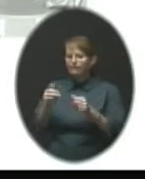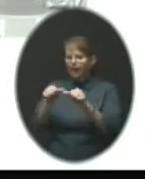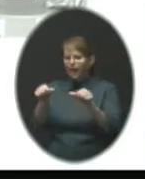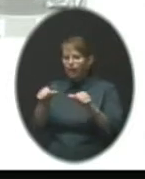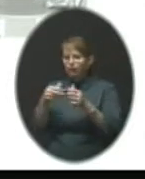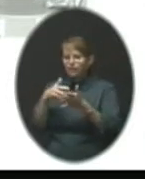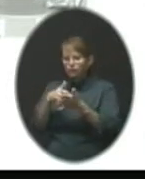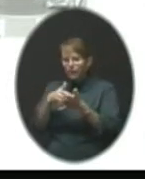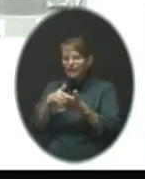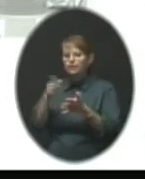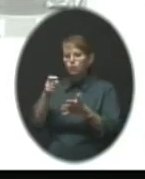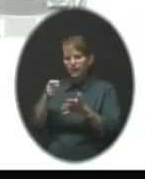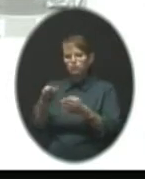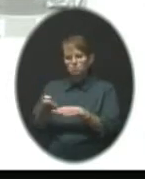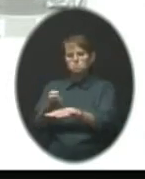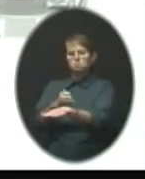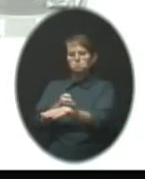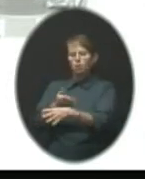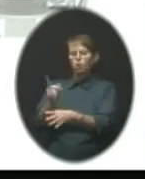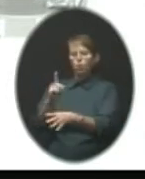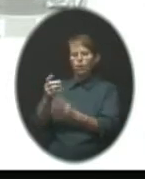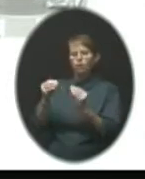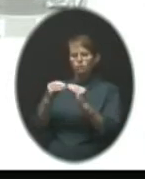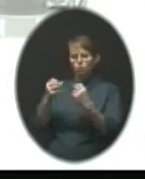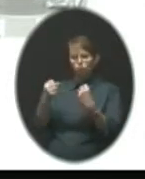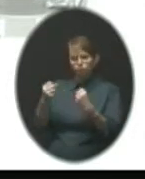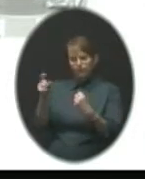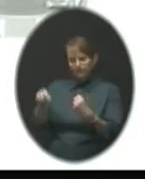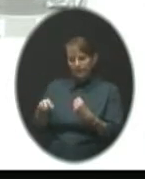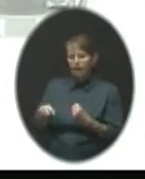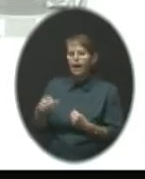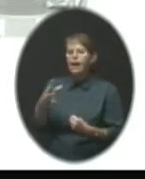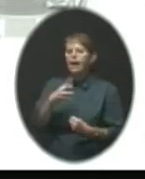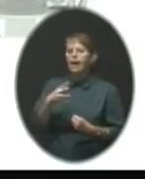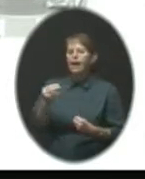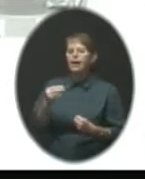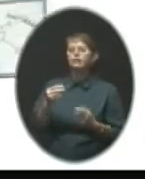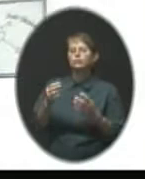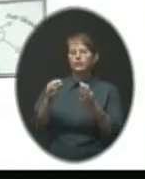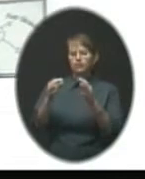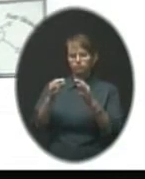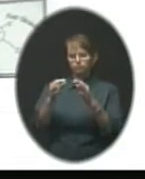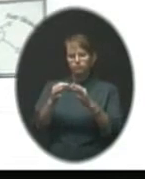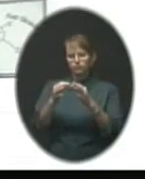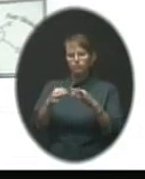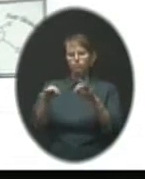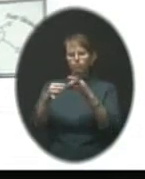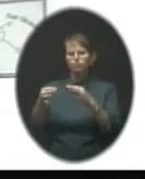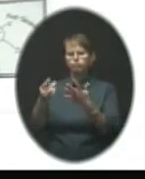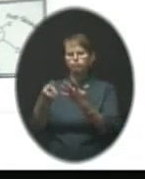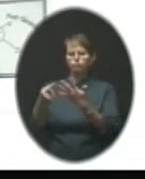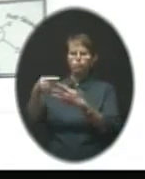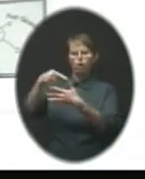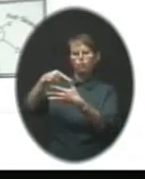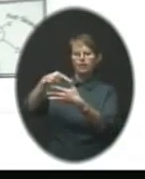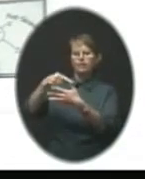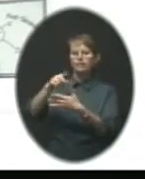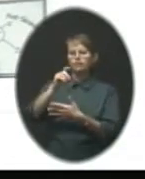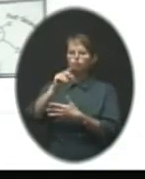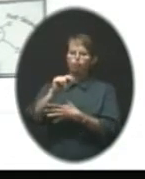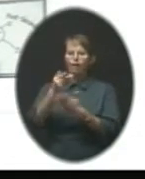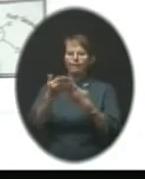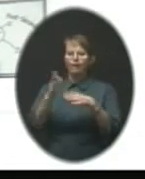to strengthen. And then we did some prioritizing. We did the old dot thing on a chart paper. We came up with some